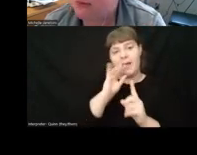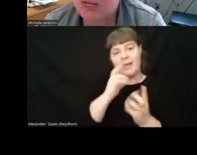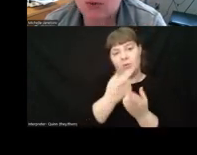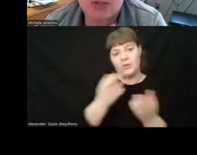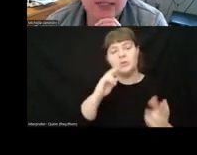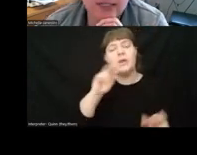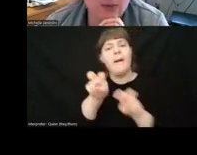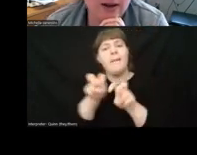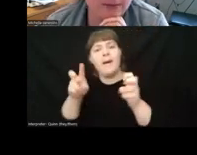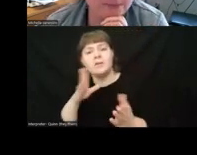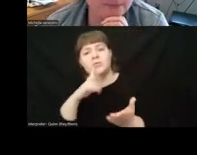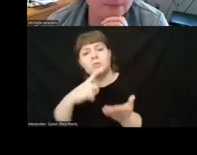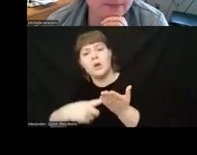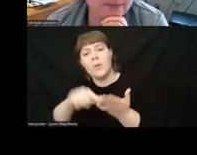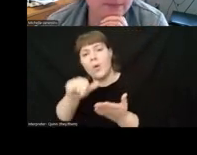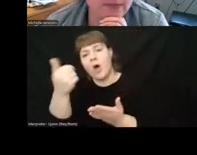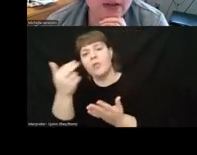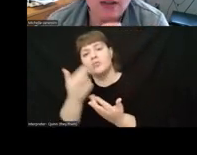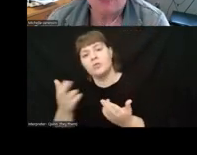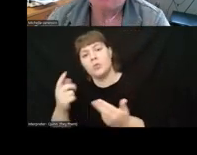other resources as well.